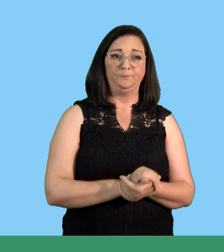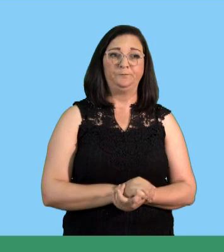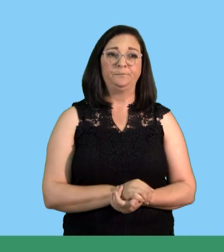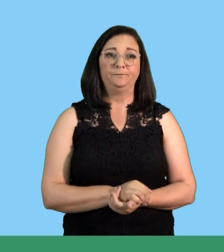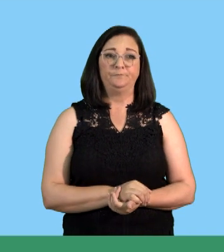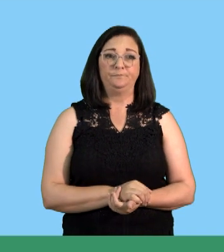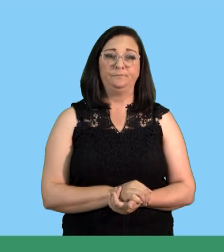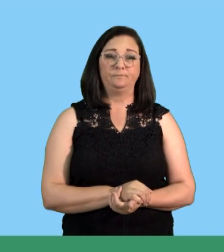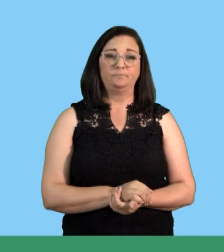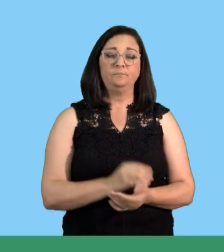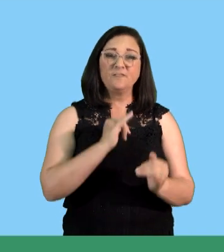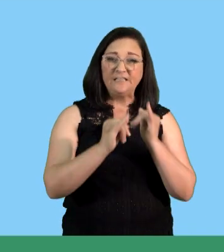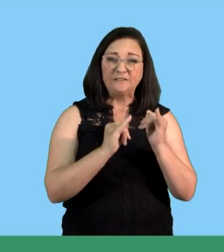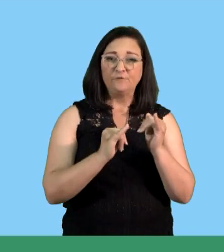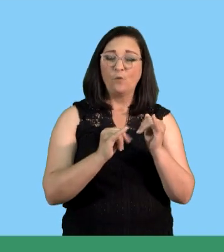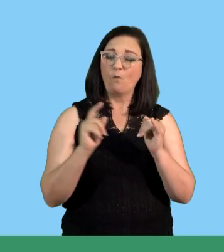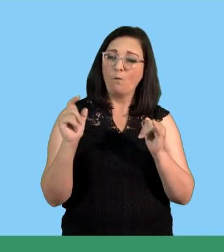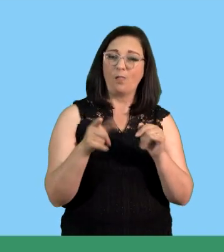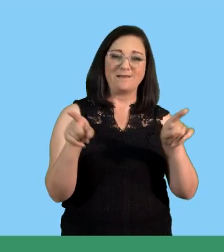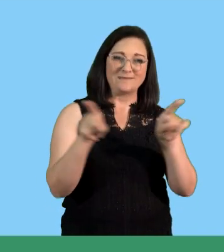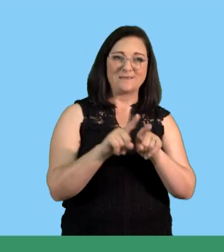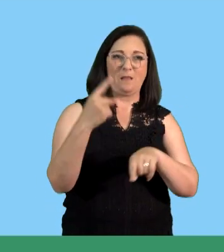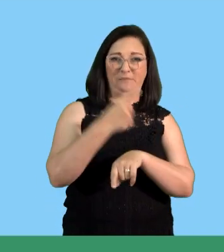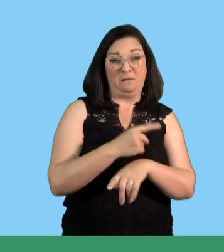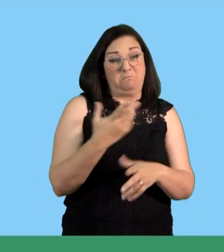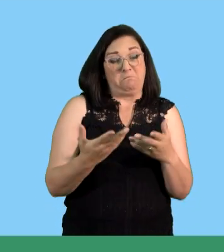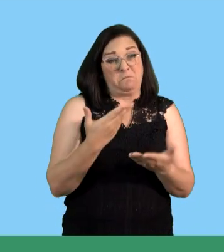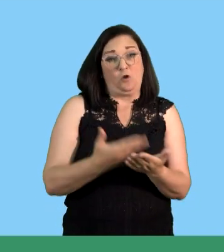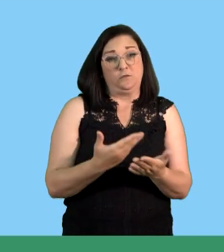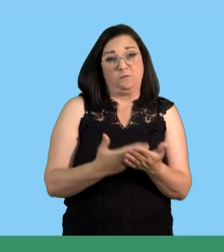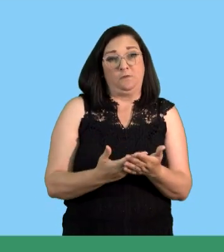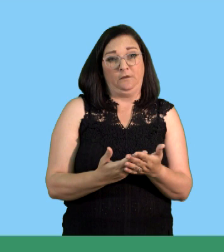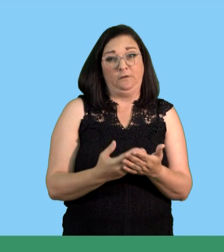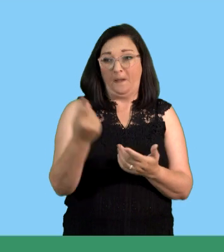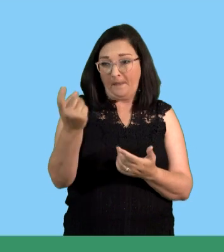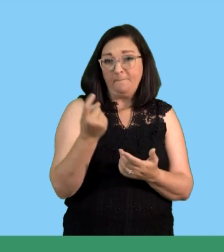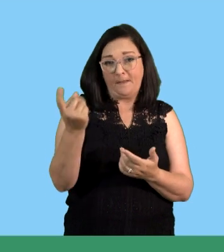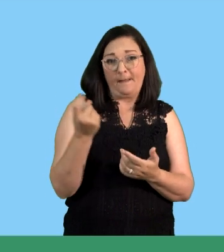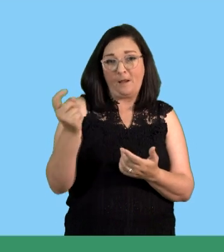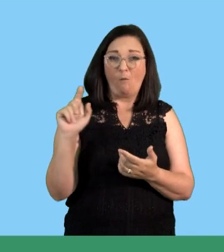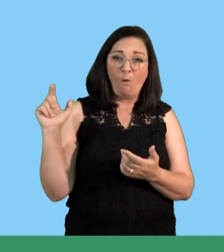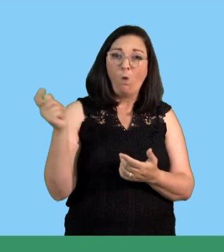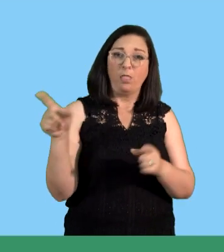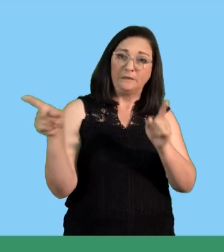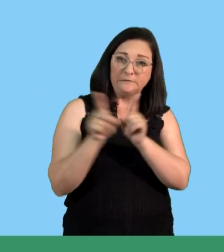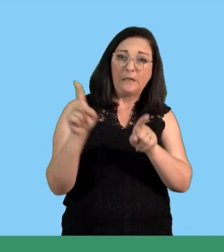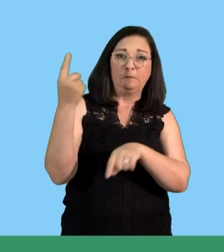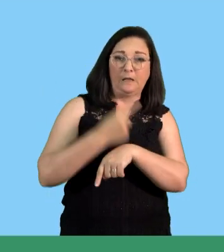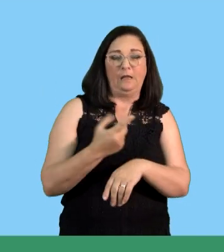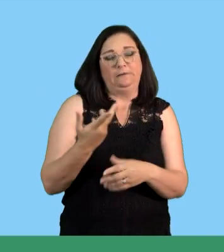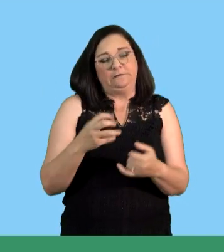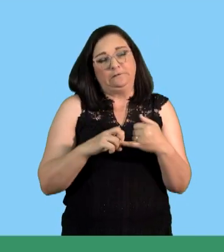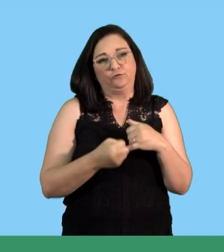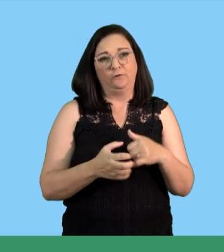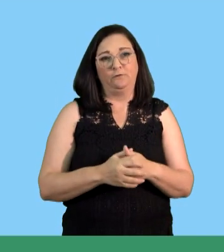and ensure that all the interviews take place on the same date if possible. So everything should take place on the same